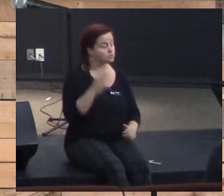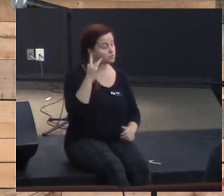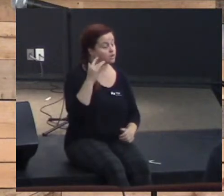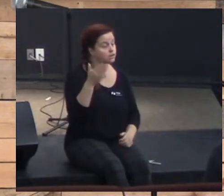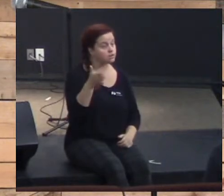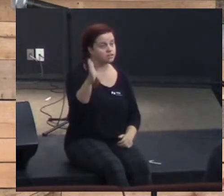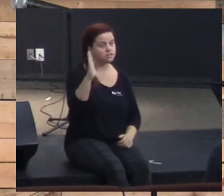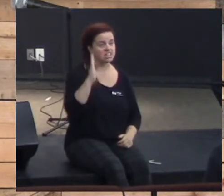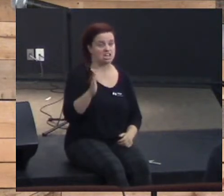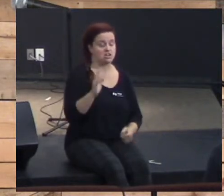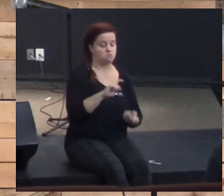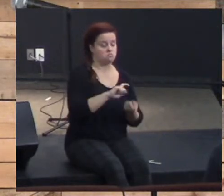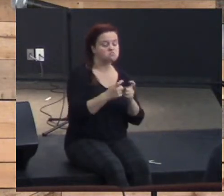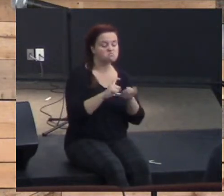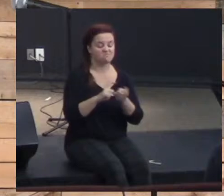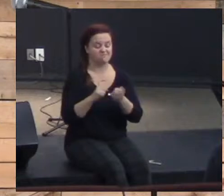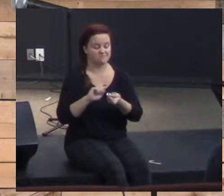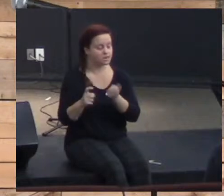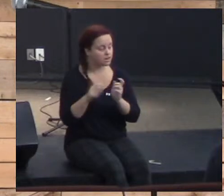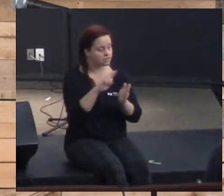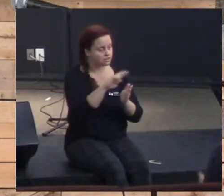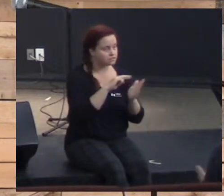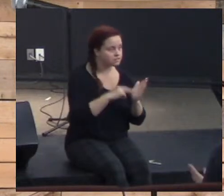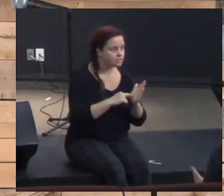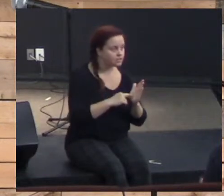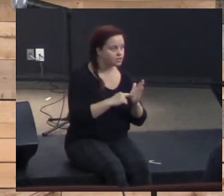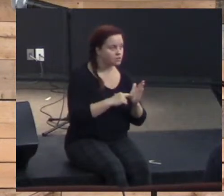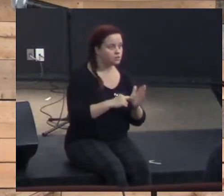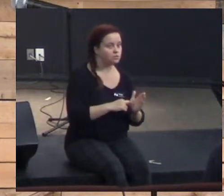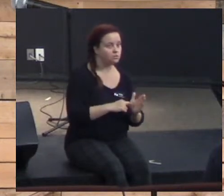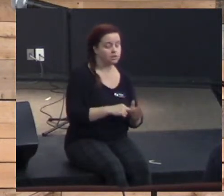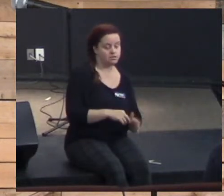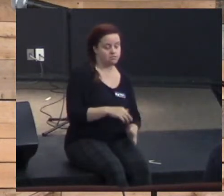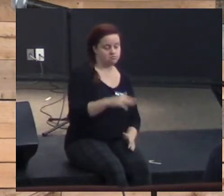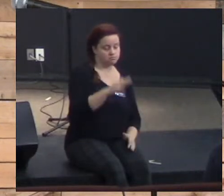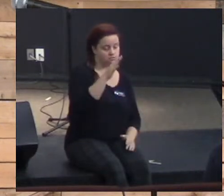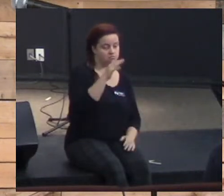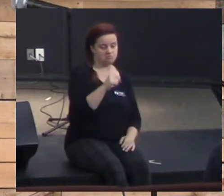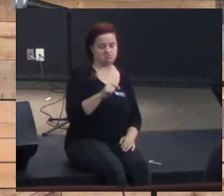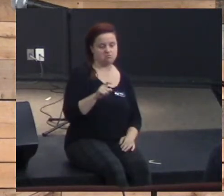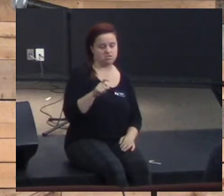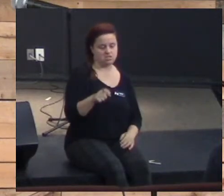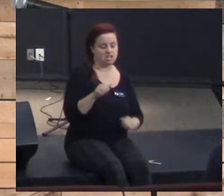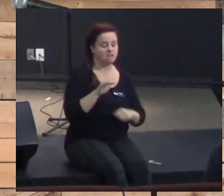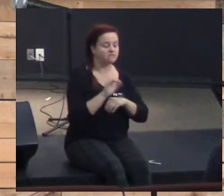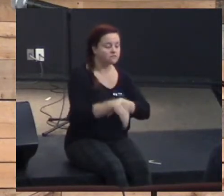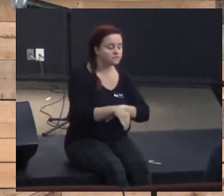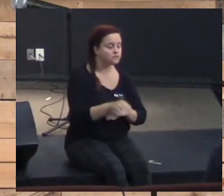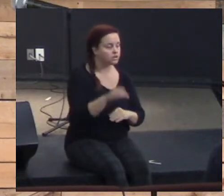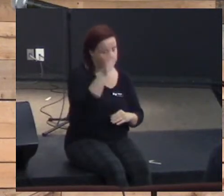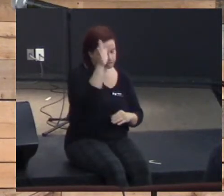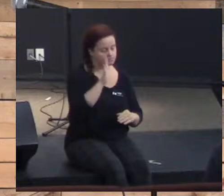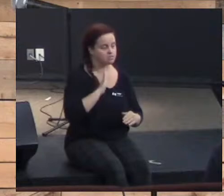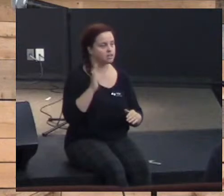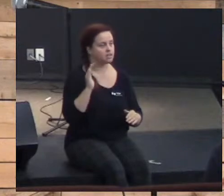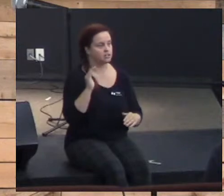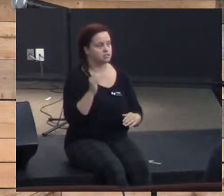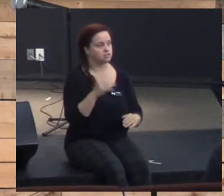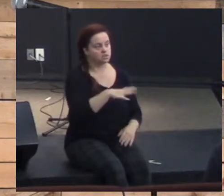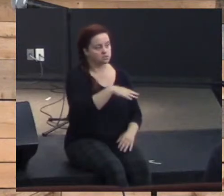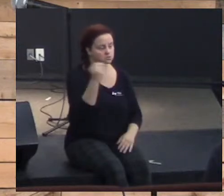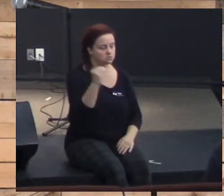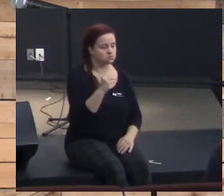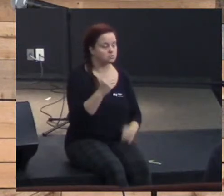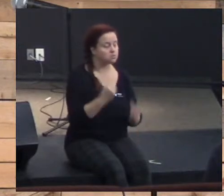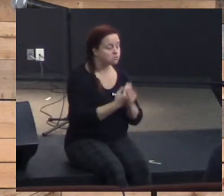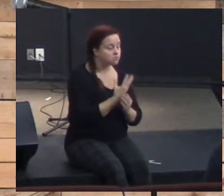changing the rules where he drove man out of Garden of Eden, and as he rescued the Israelites,